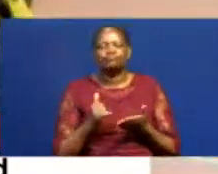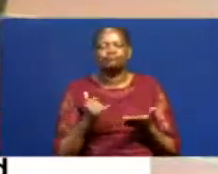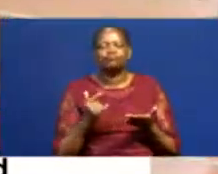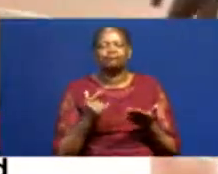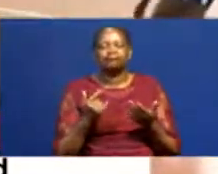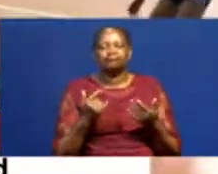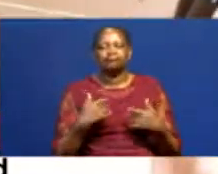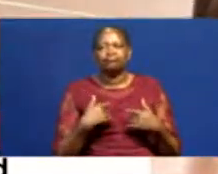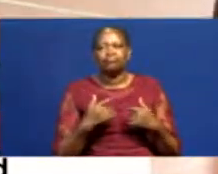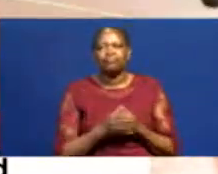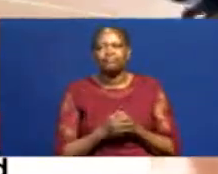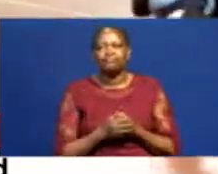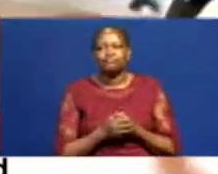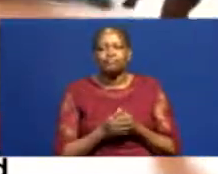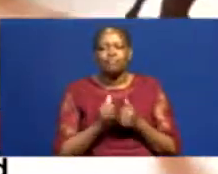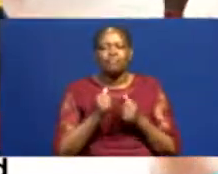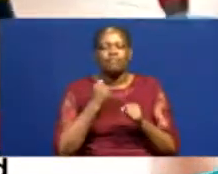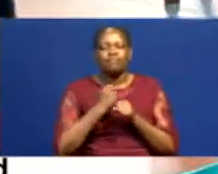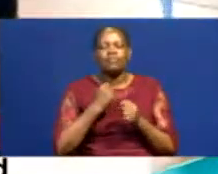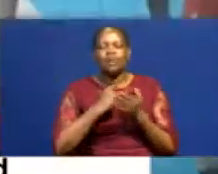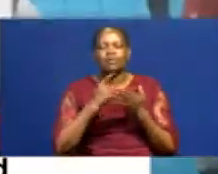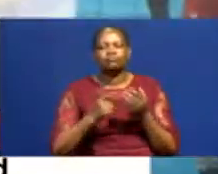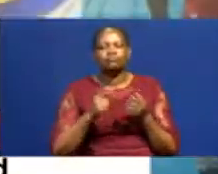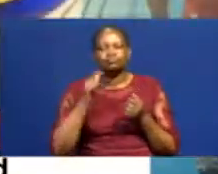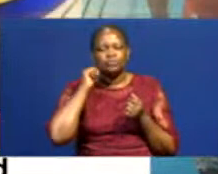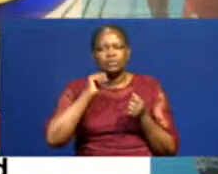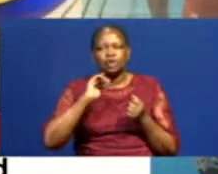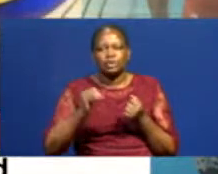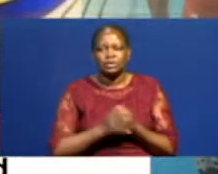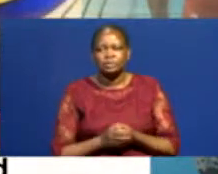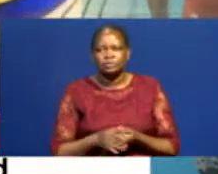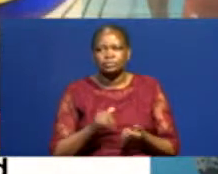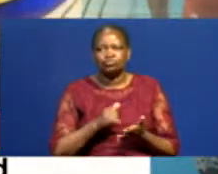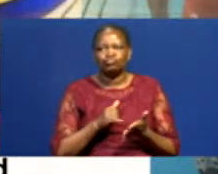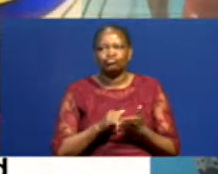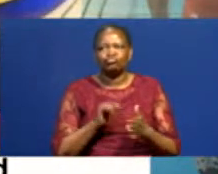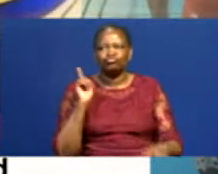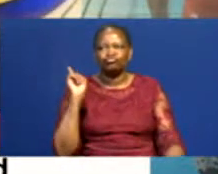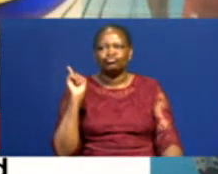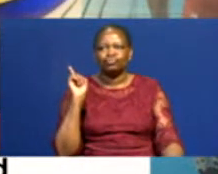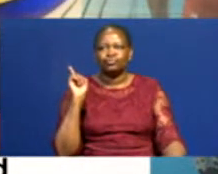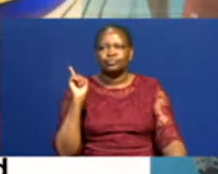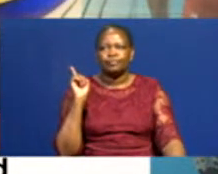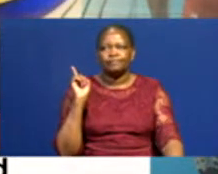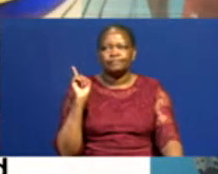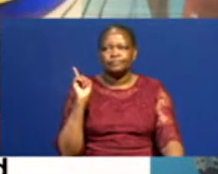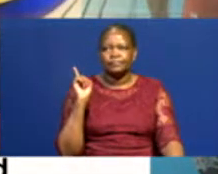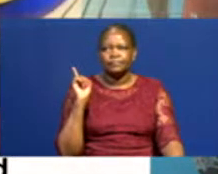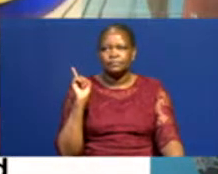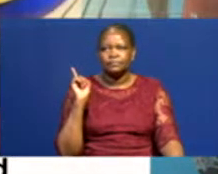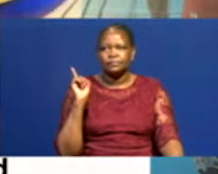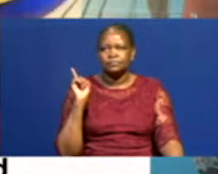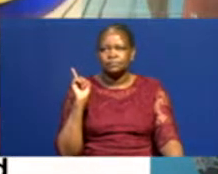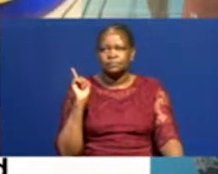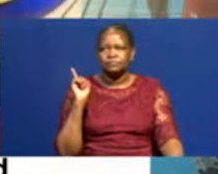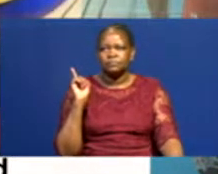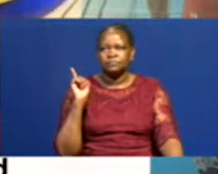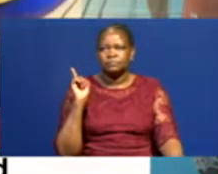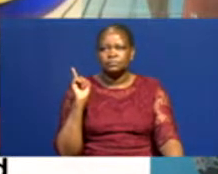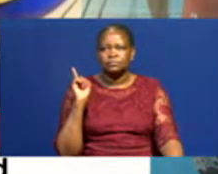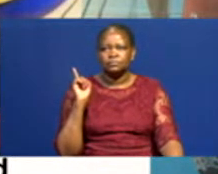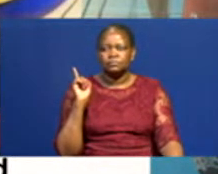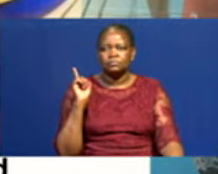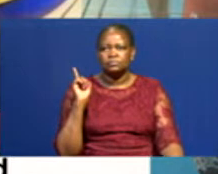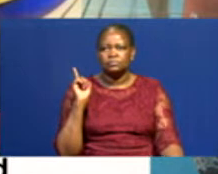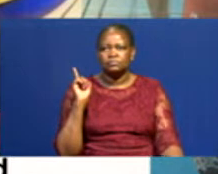Nandi County. The women's team includes Masi Moim and Juliana Namutira of KCB Bank, Kenya Prisons duo of Lauren